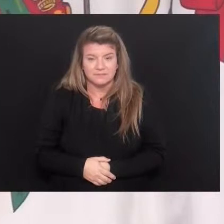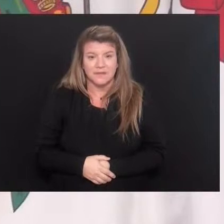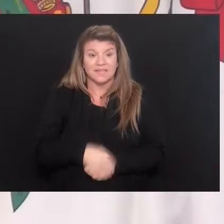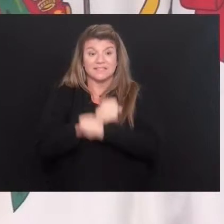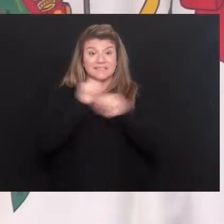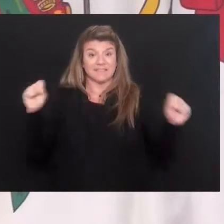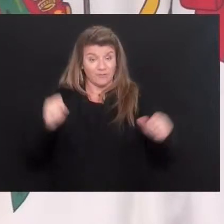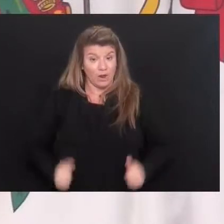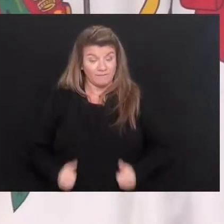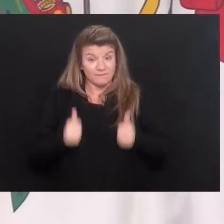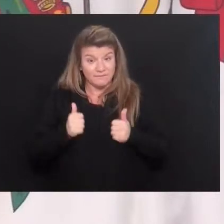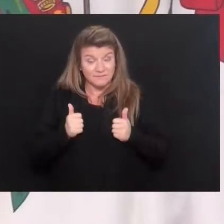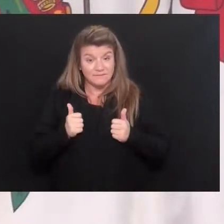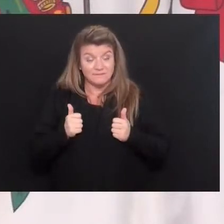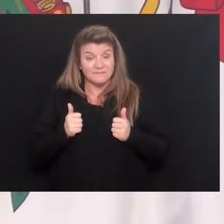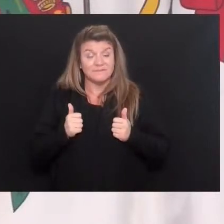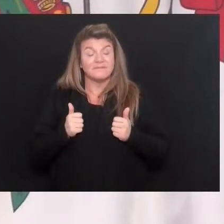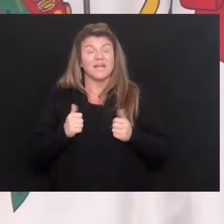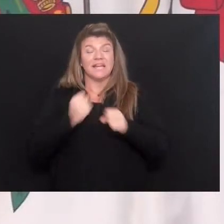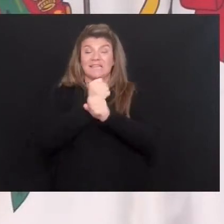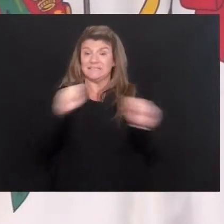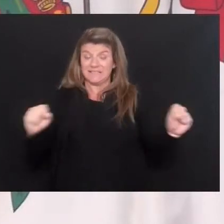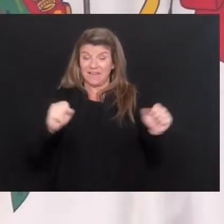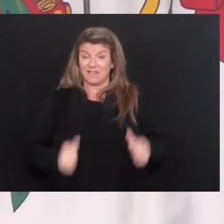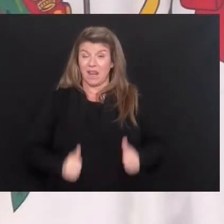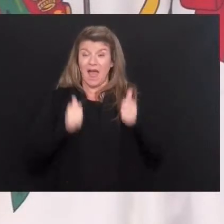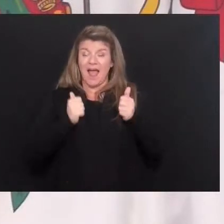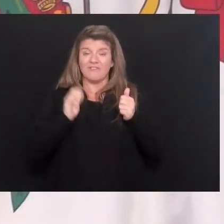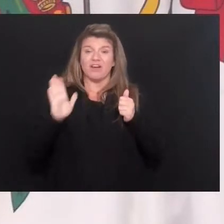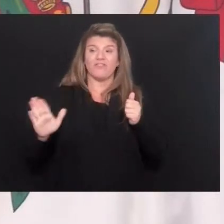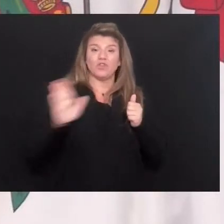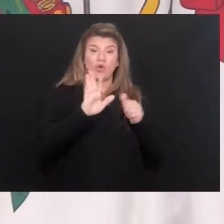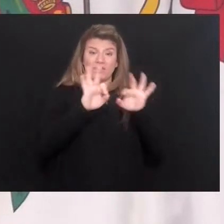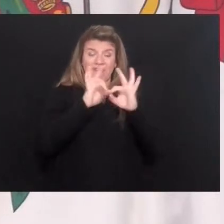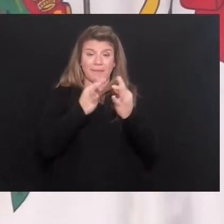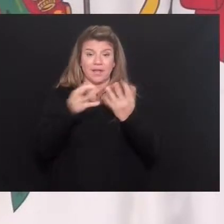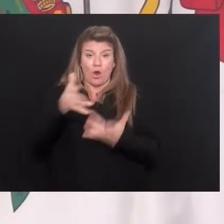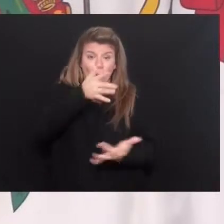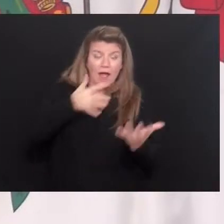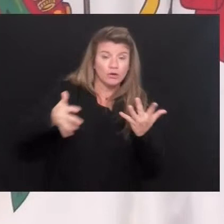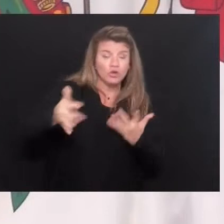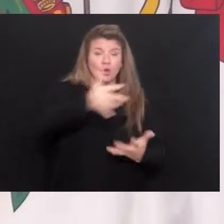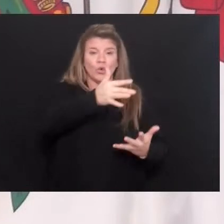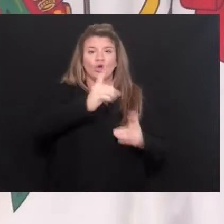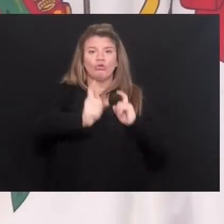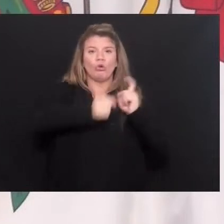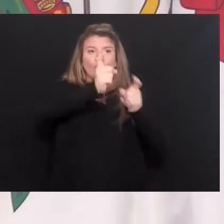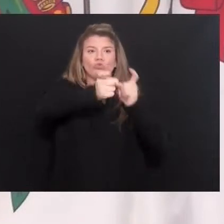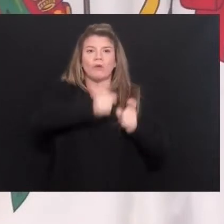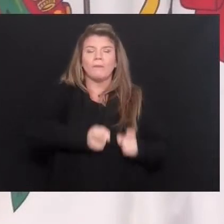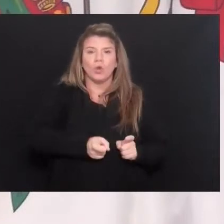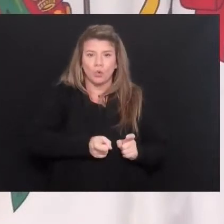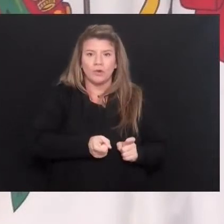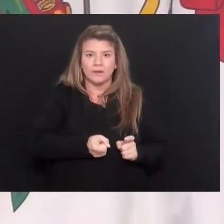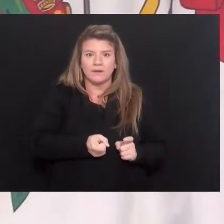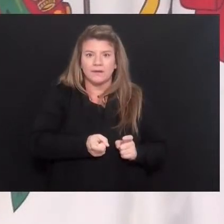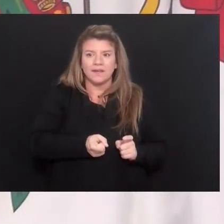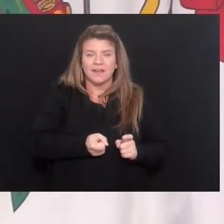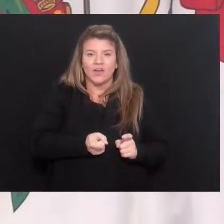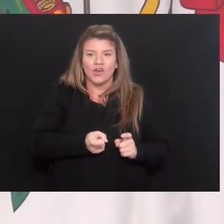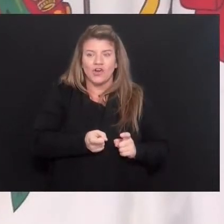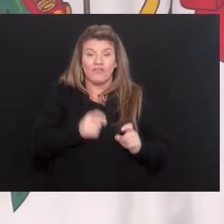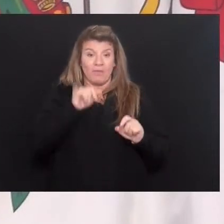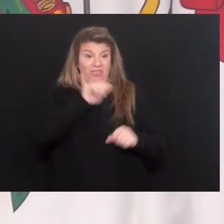your life, to save the life of loved ones around you, to contribute from the standpoint of